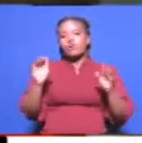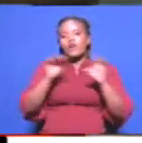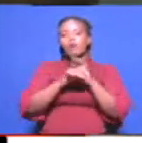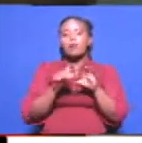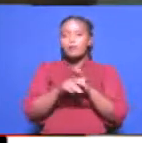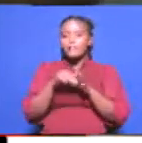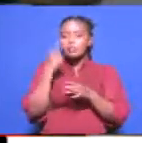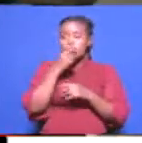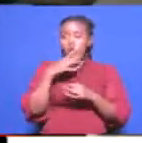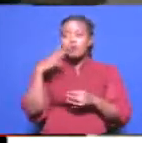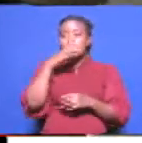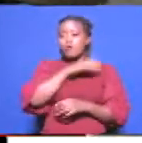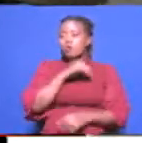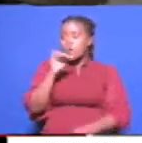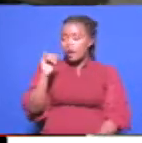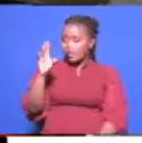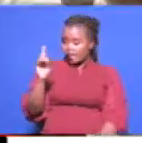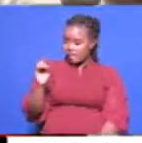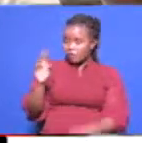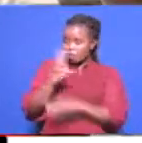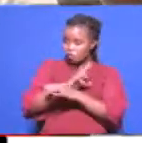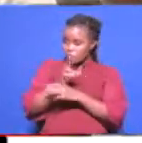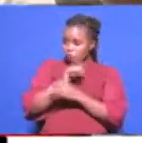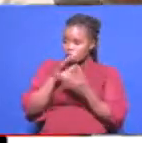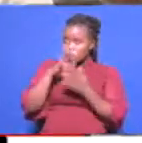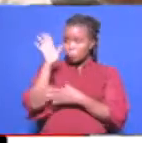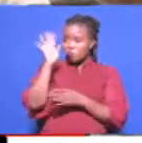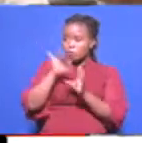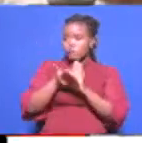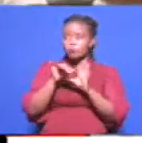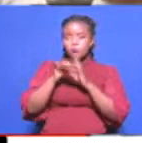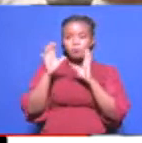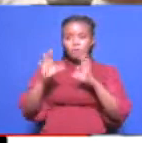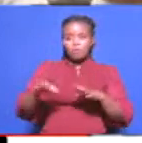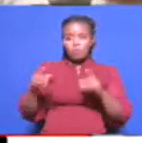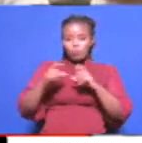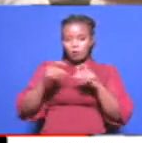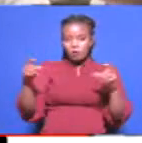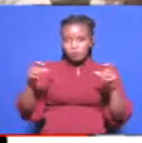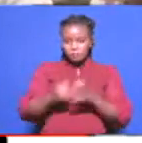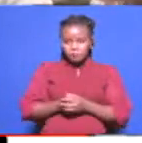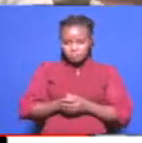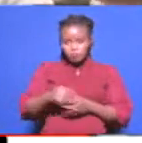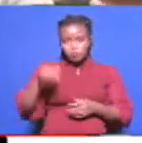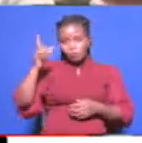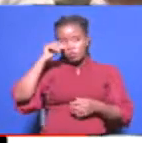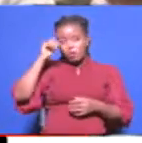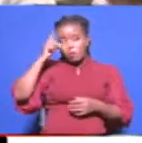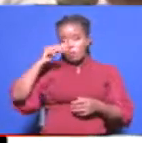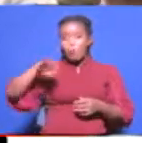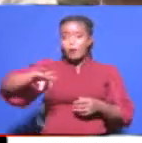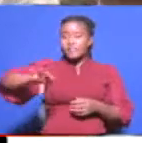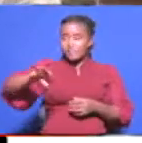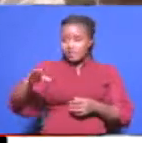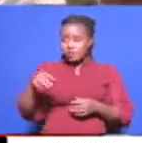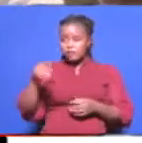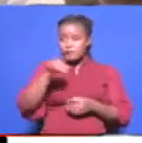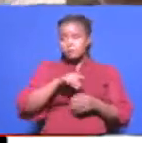to vote using the IDs and voters' card. Mombasa County, tulikuwa na Mbogo, ambaye ndio alikuwa